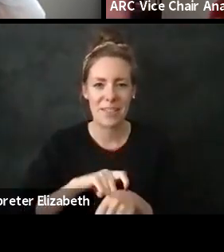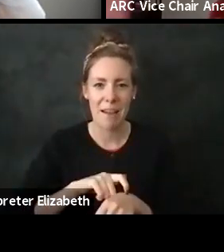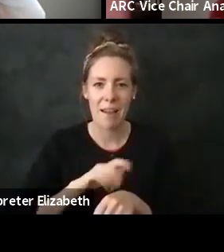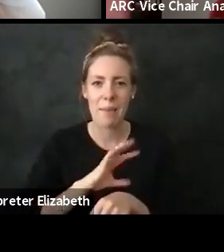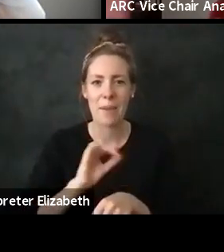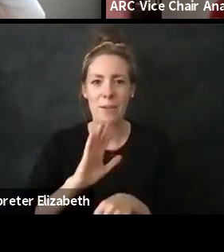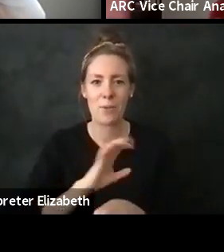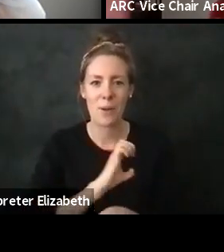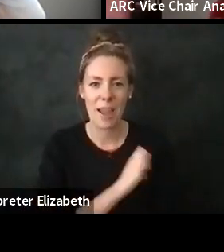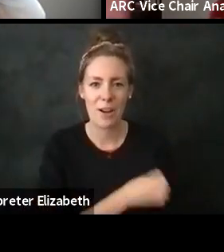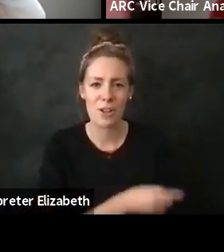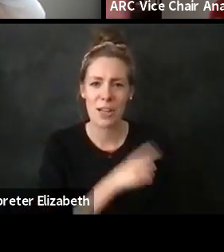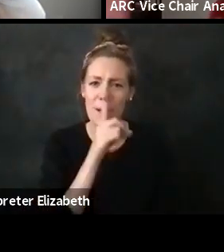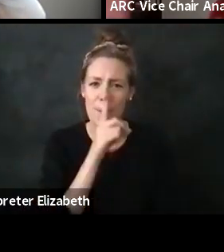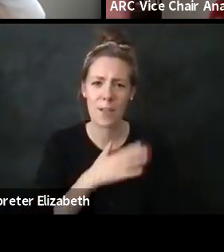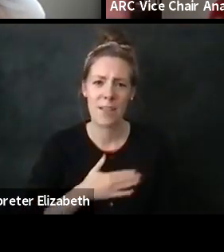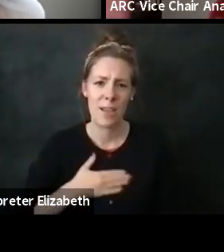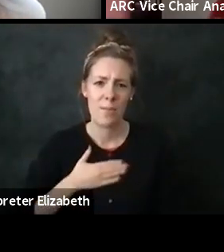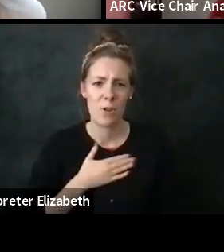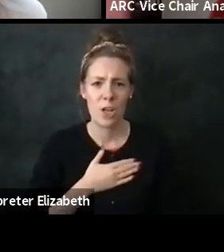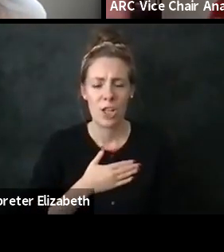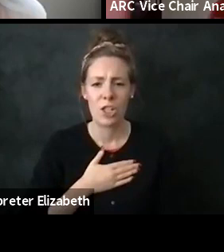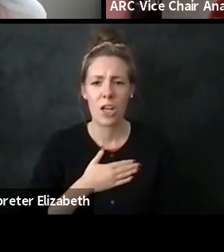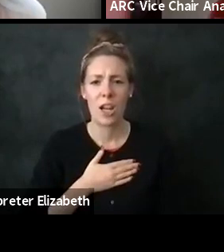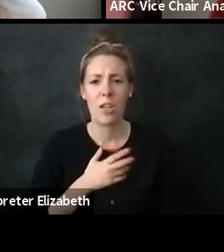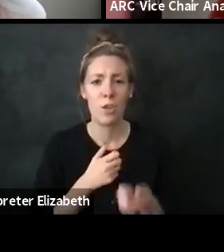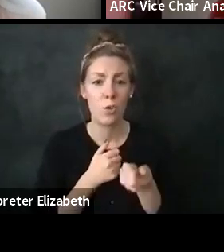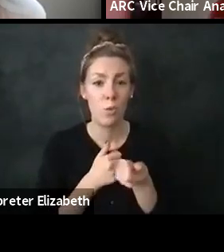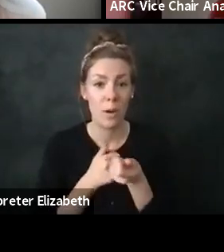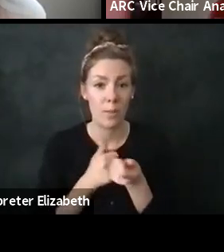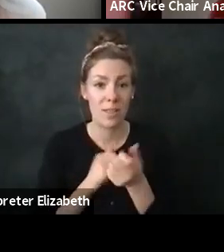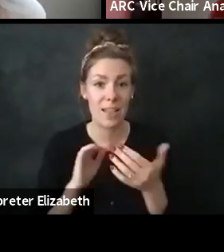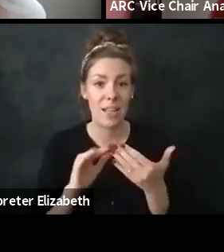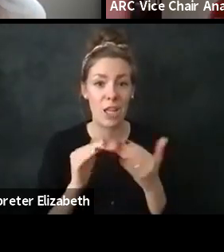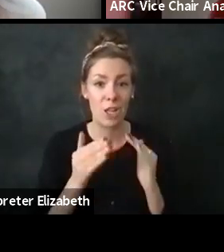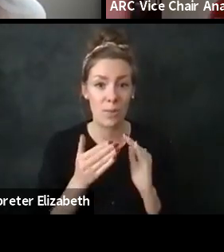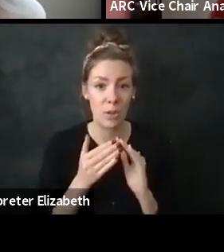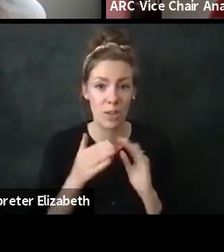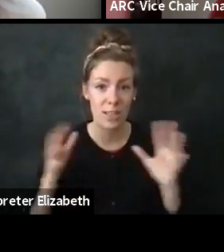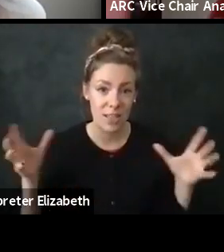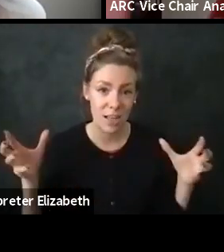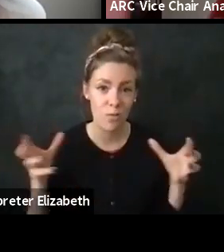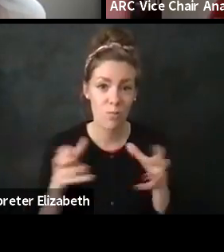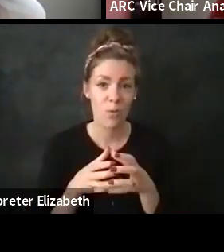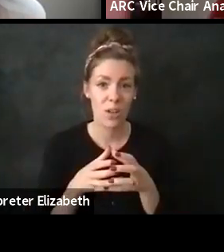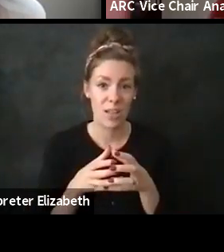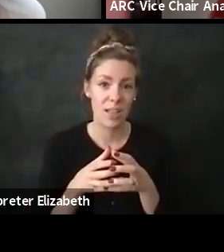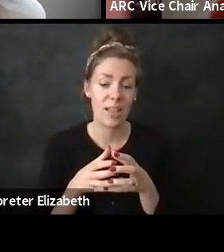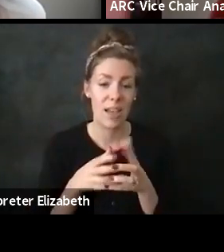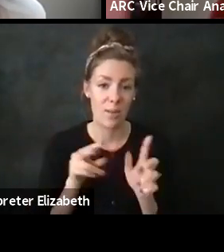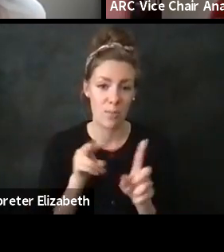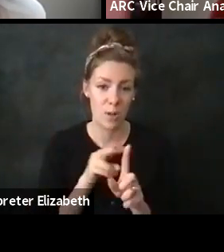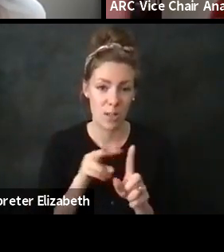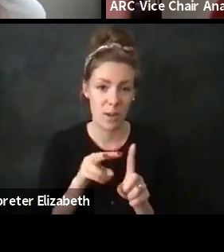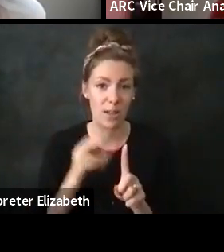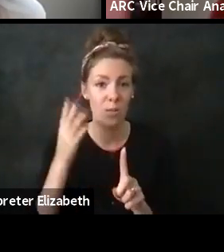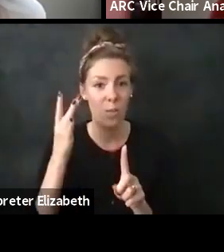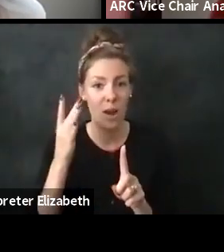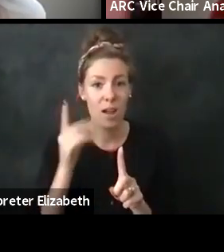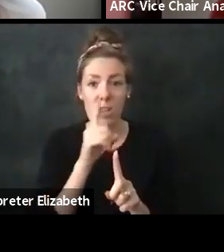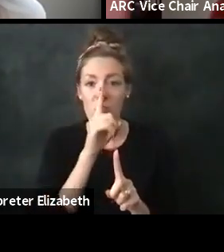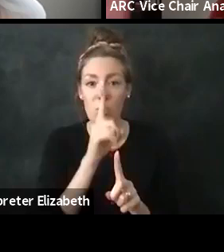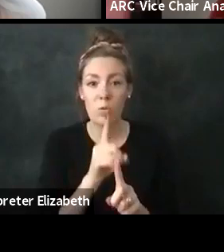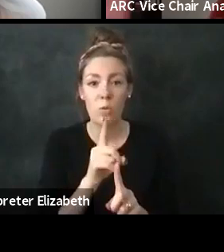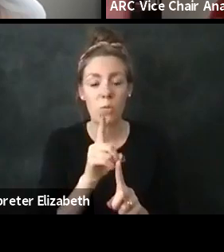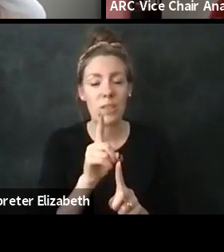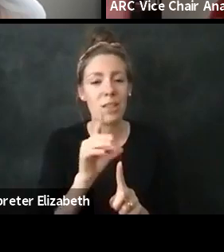energy, and I just really appreciate you standing up to represent communities and to bring that community voice and perspective so that we really do have